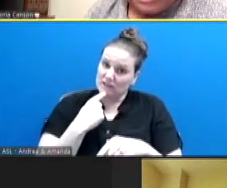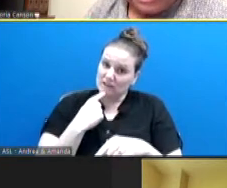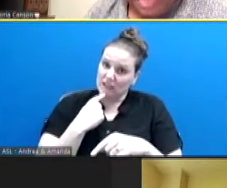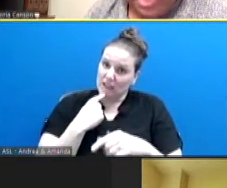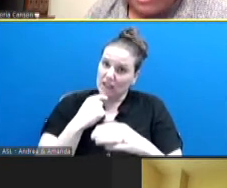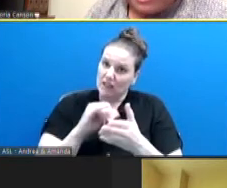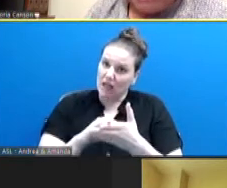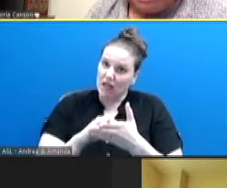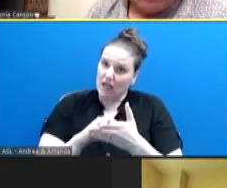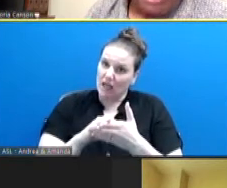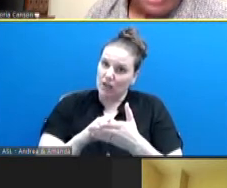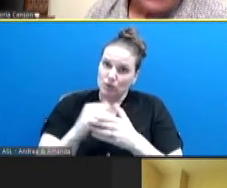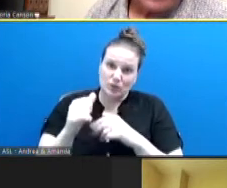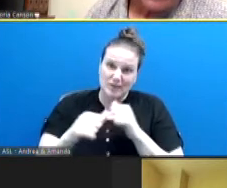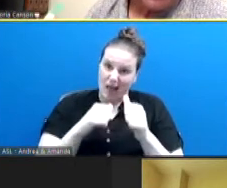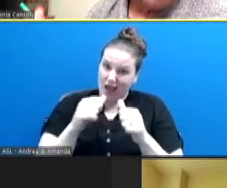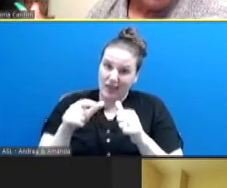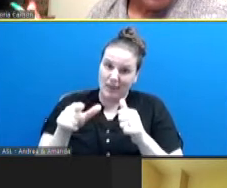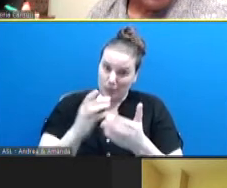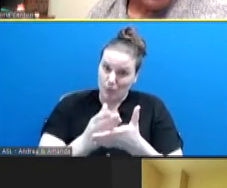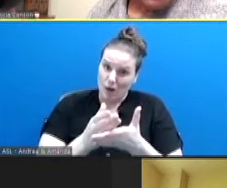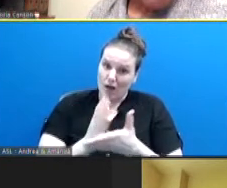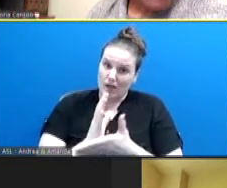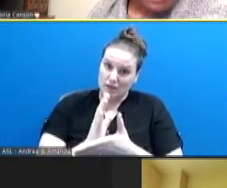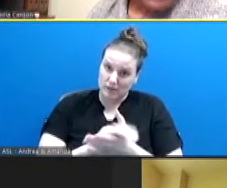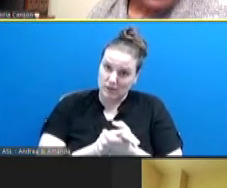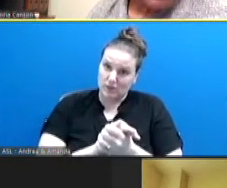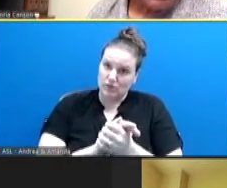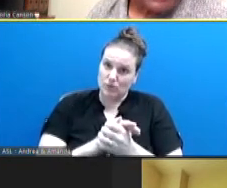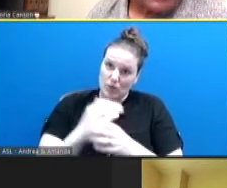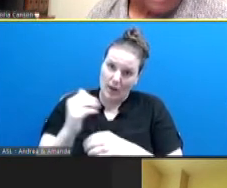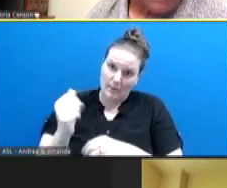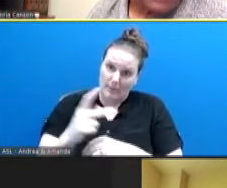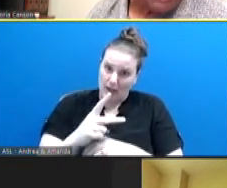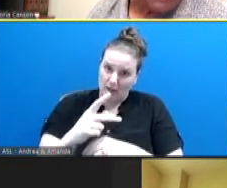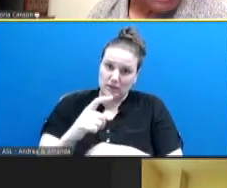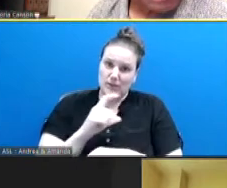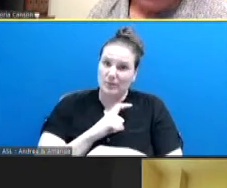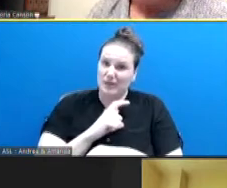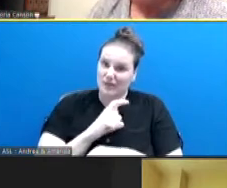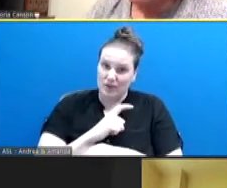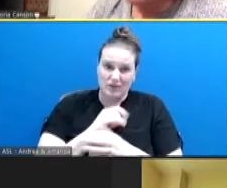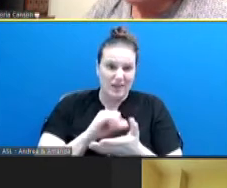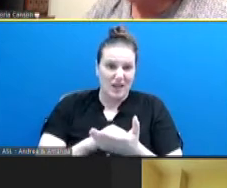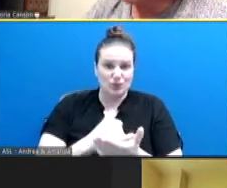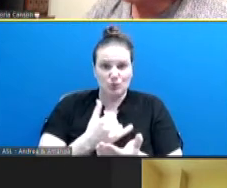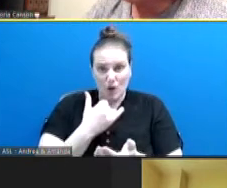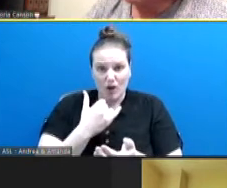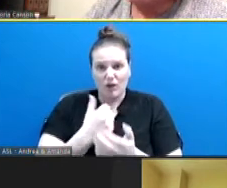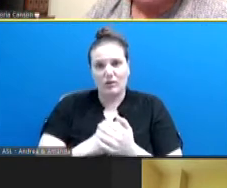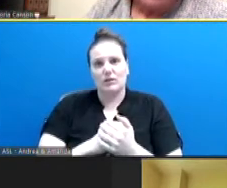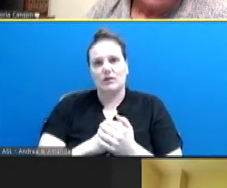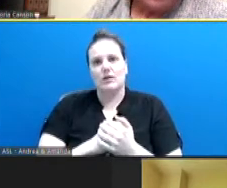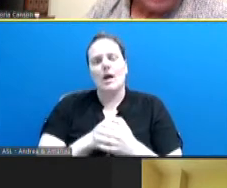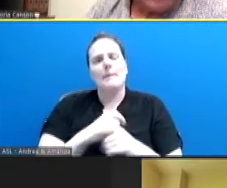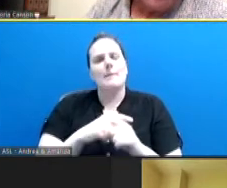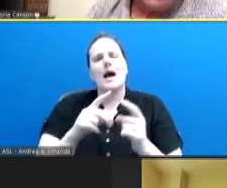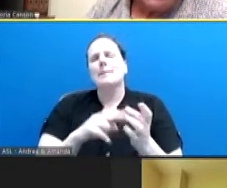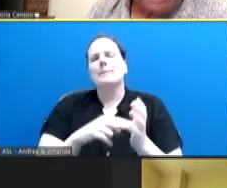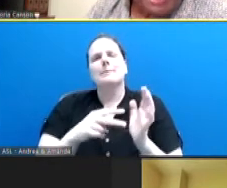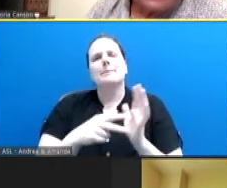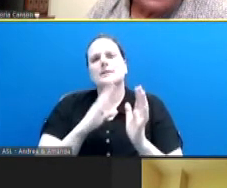to deny them a right to come back as a police officer would be wrong, but I'm talking about for this